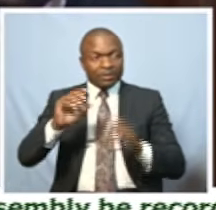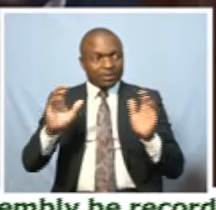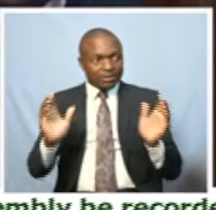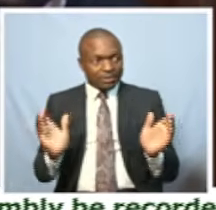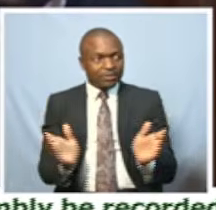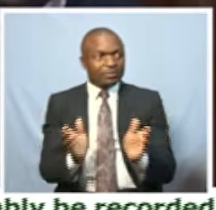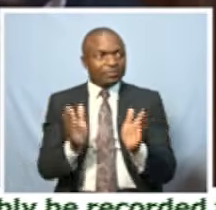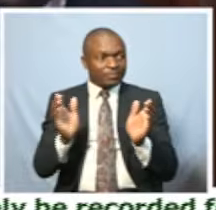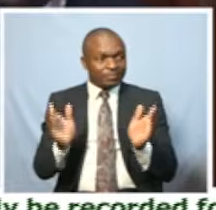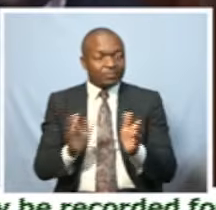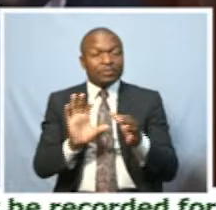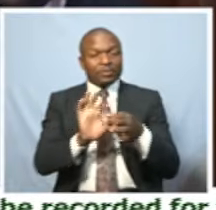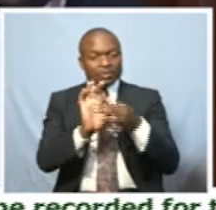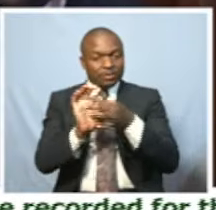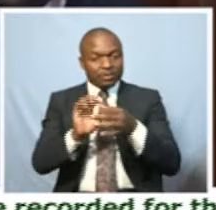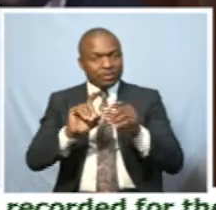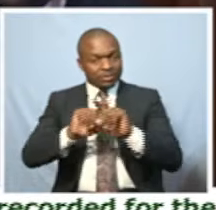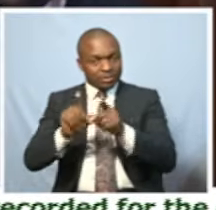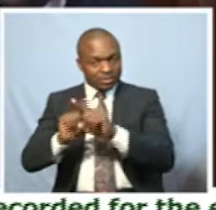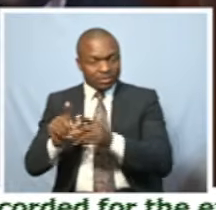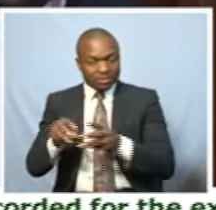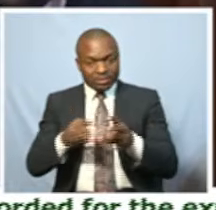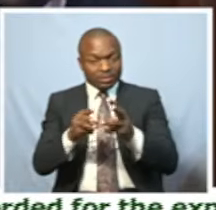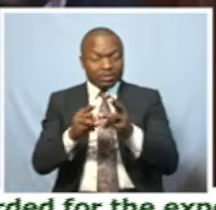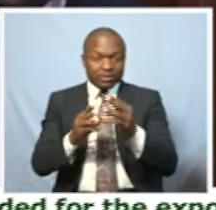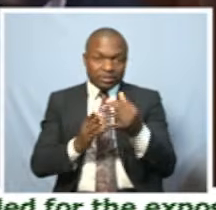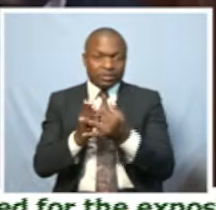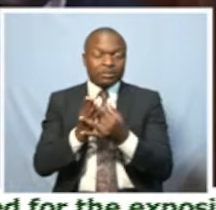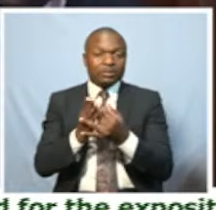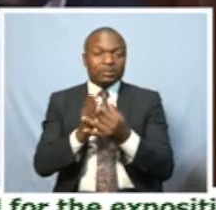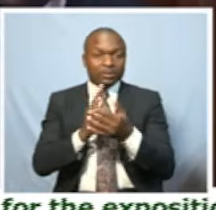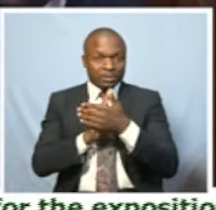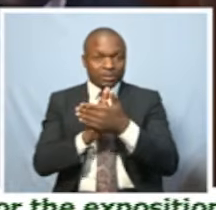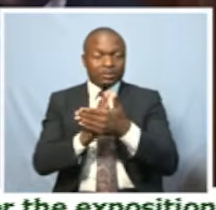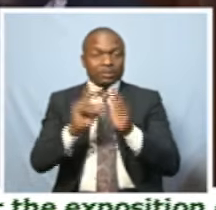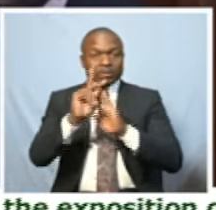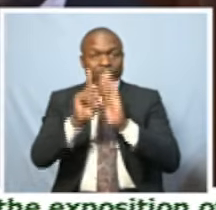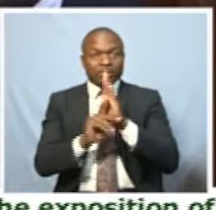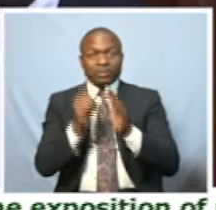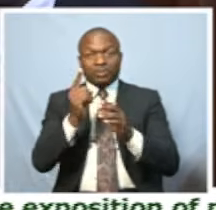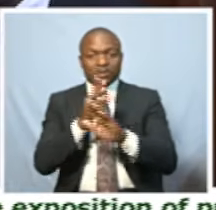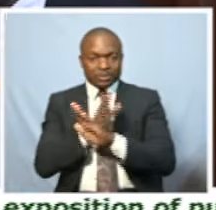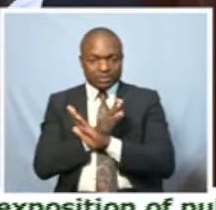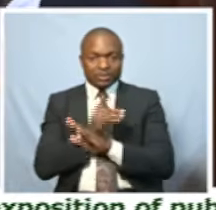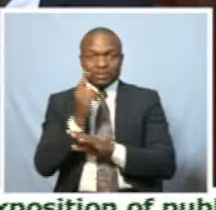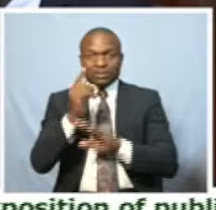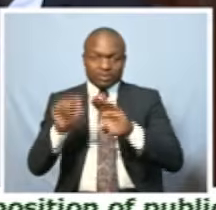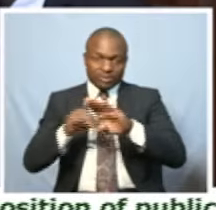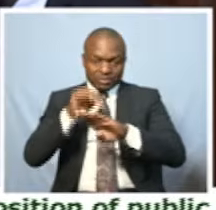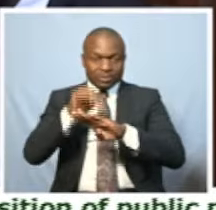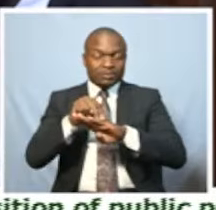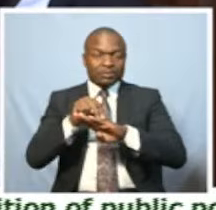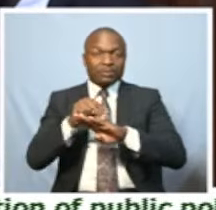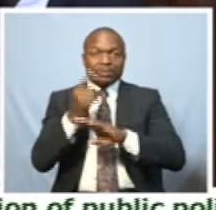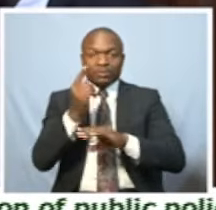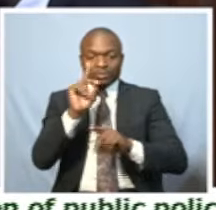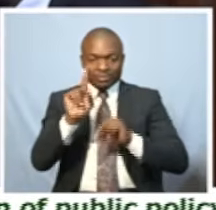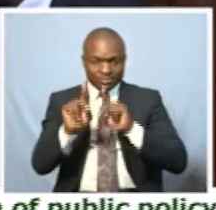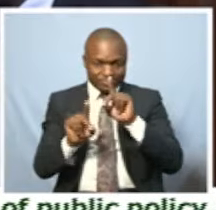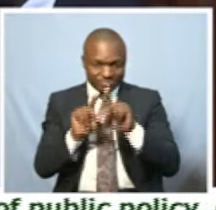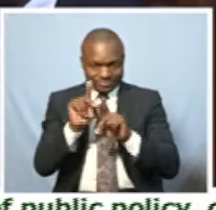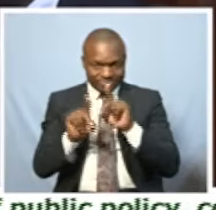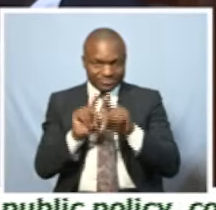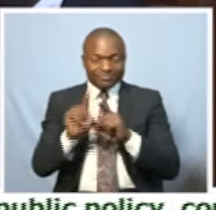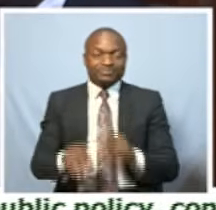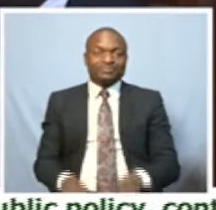promoted unity in diversity through the guiding principle of one Zambia, one nation, one